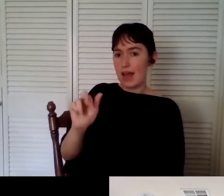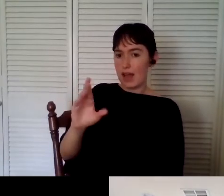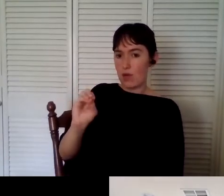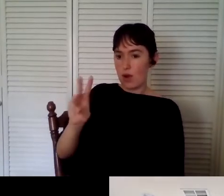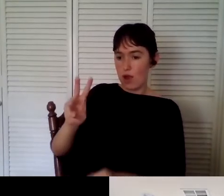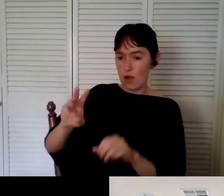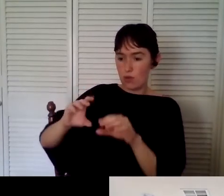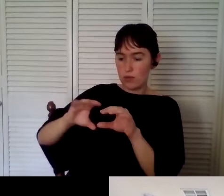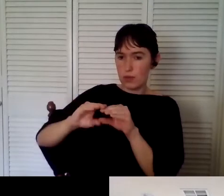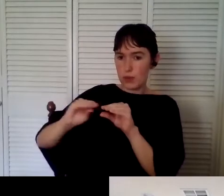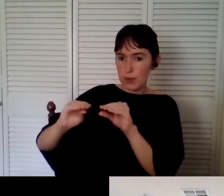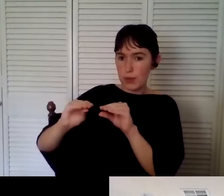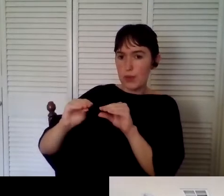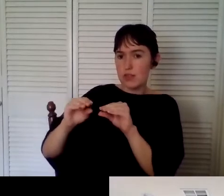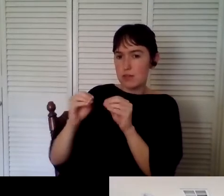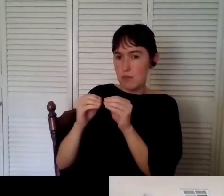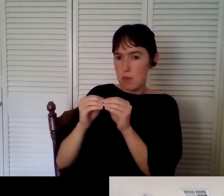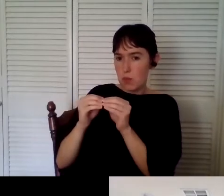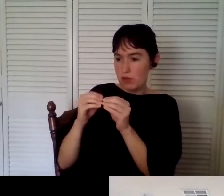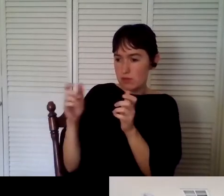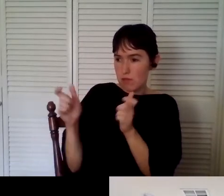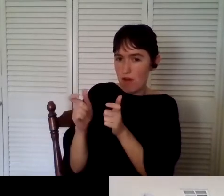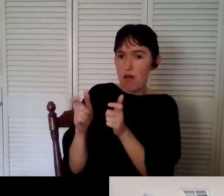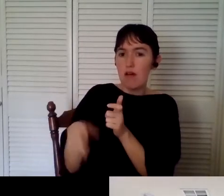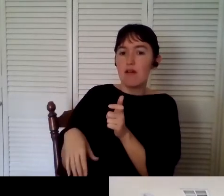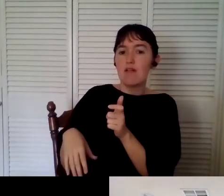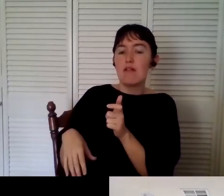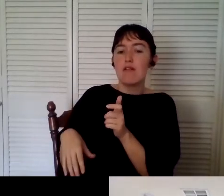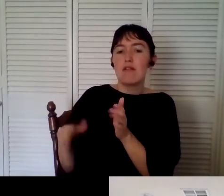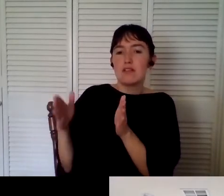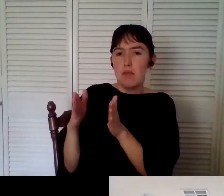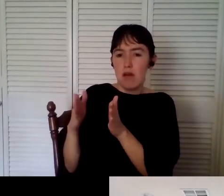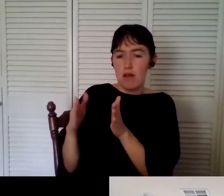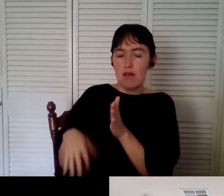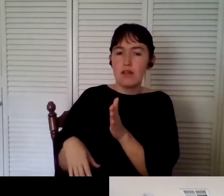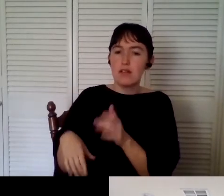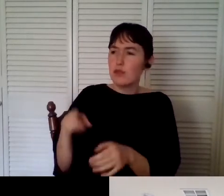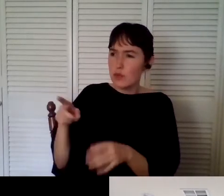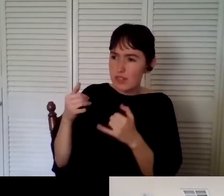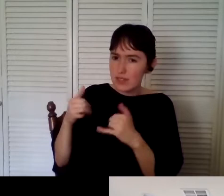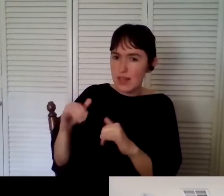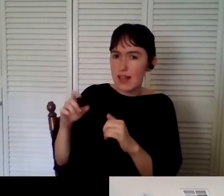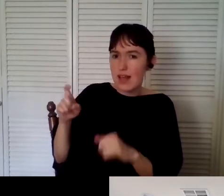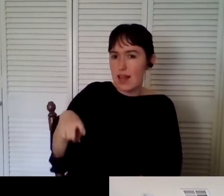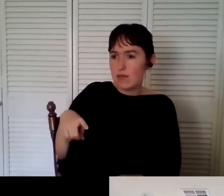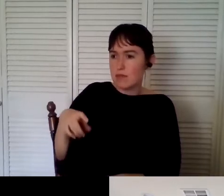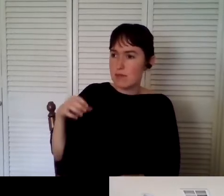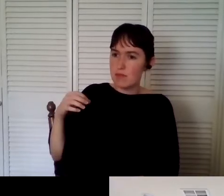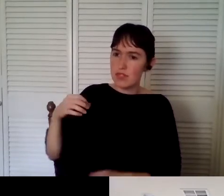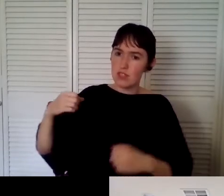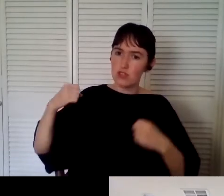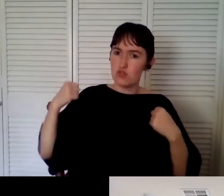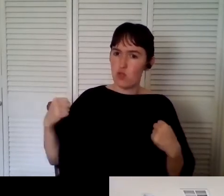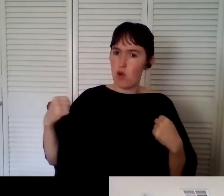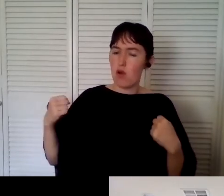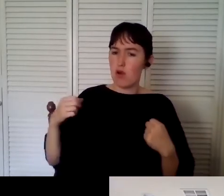Do you have to you still have to be pretty strong to use a bow? Like atlatls, you gotta whip them, and then a bow, you gotta pull it back and let it